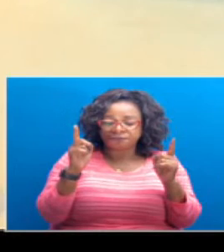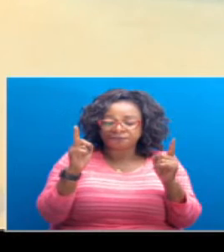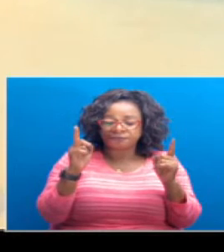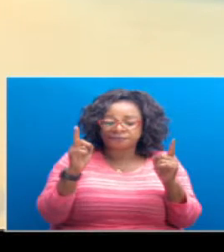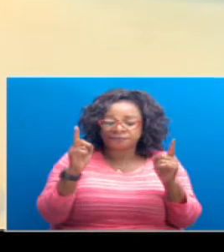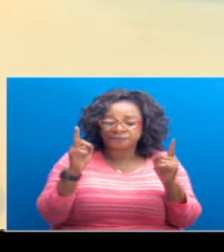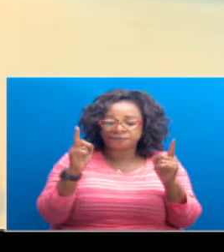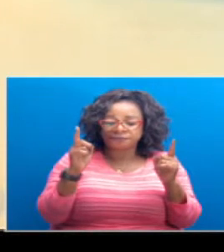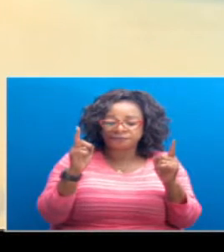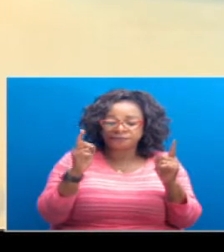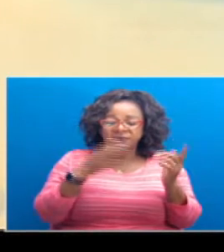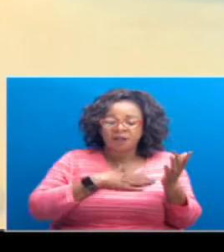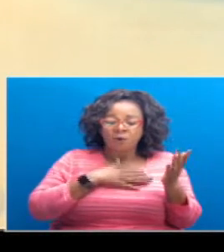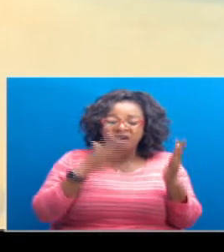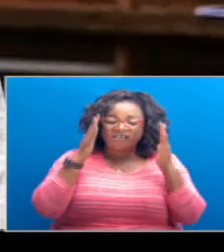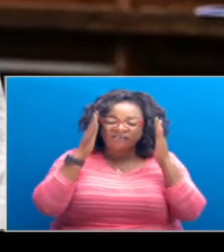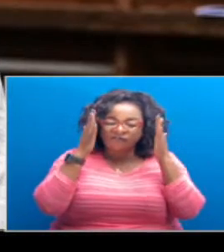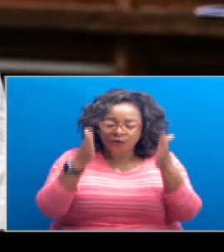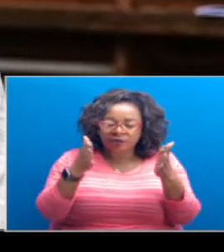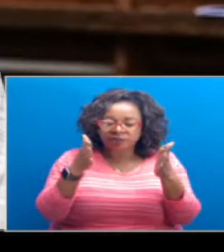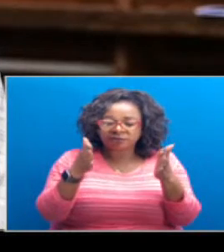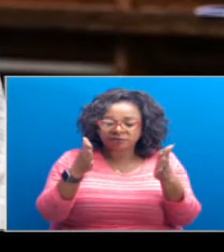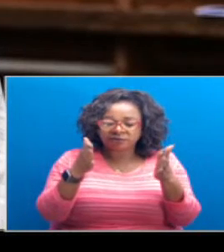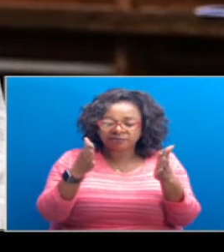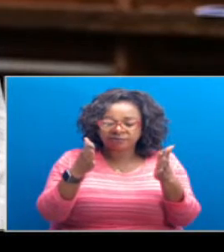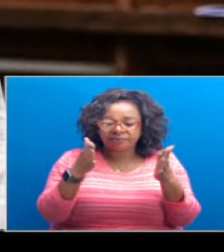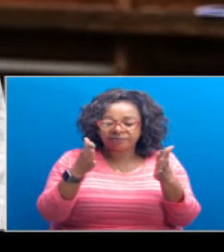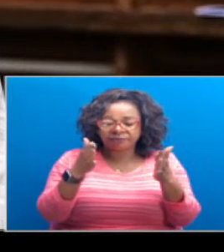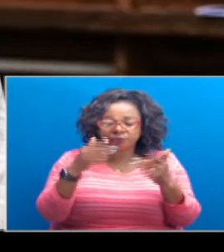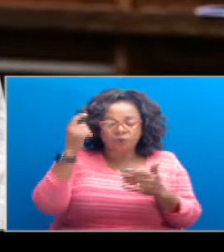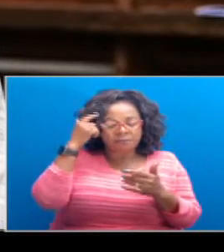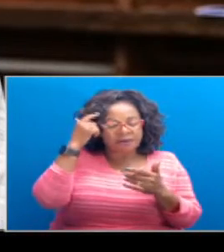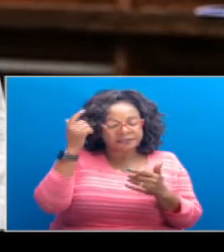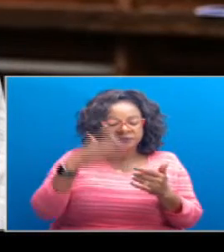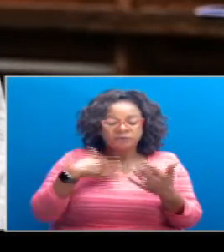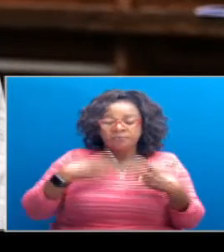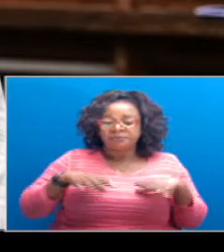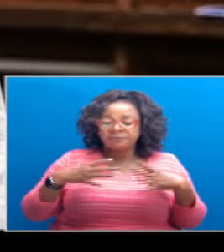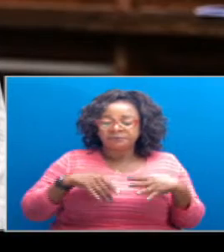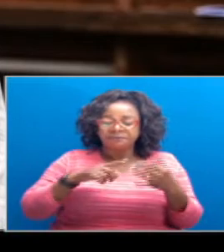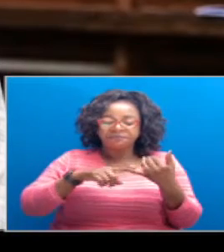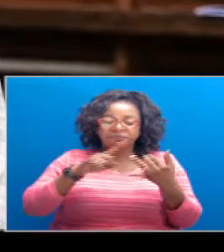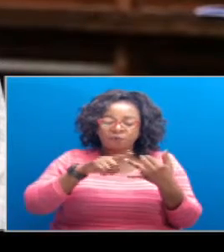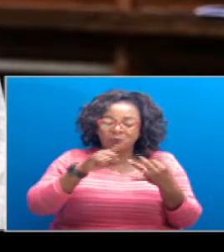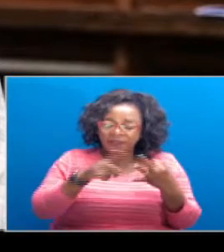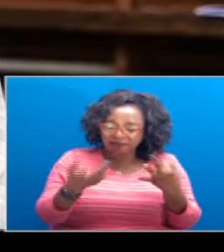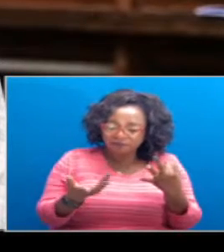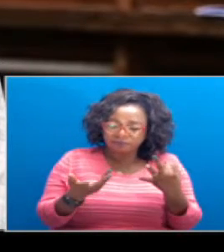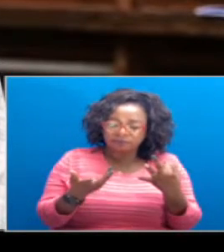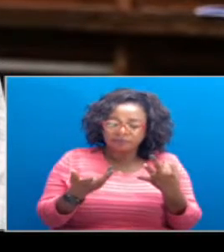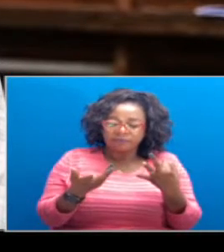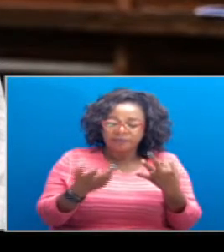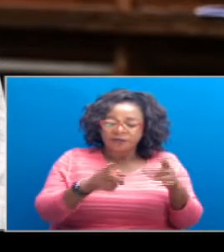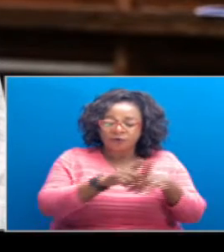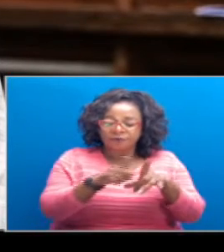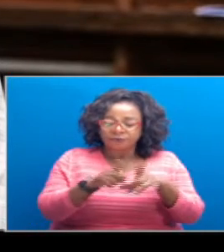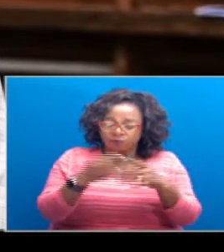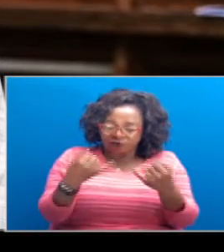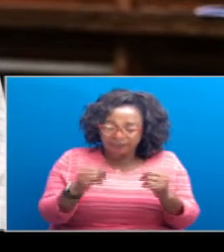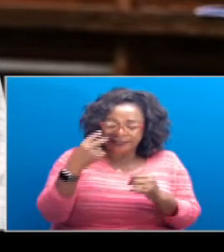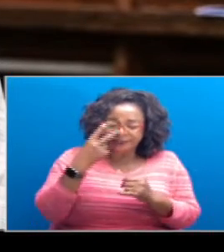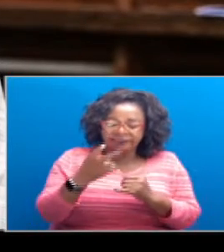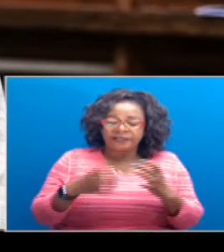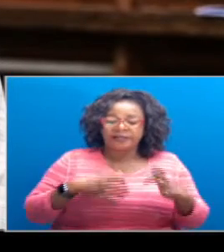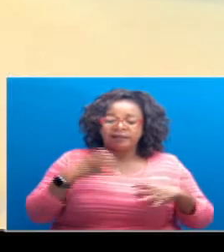And our focus has been to remind our people, one, to pray, and also to look at the